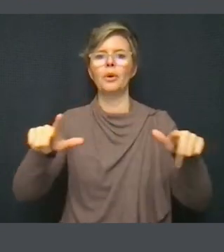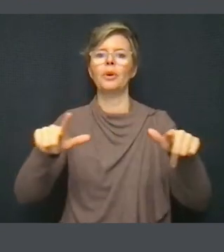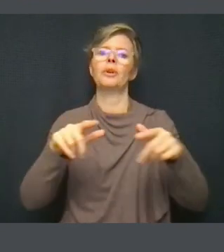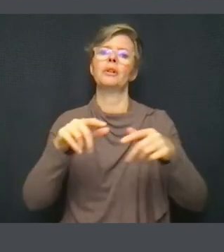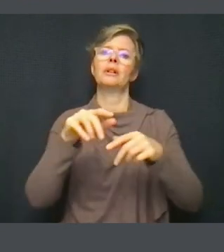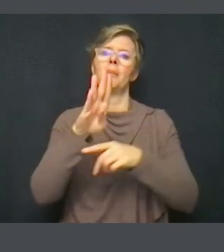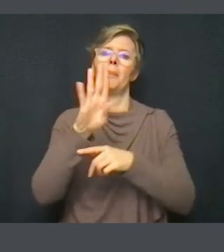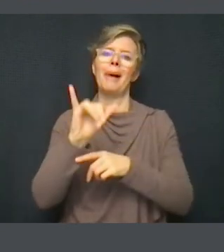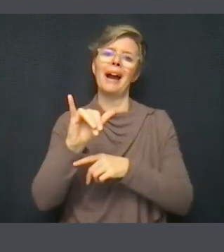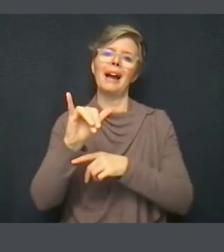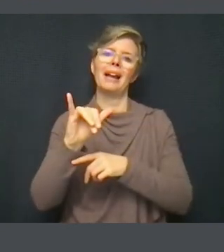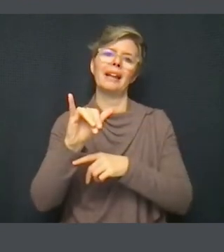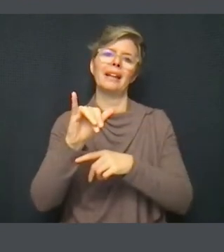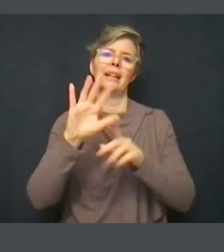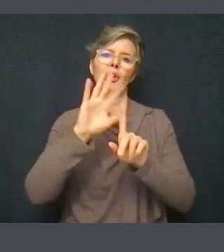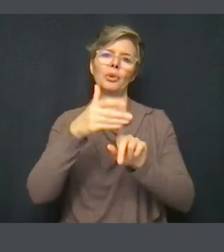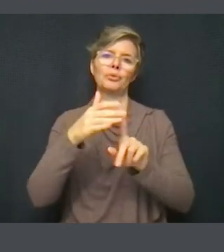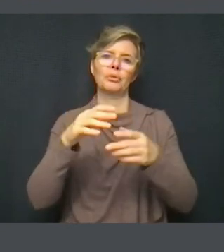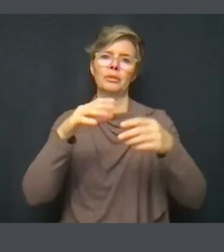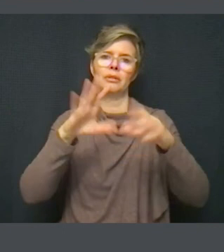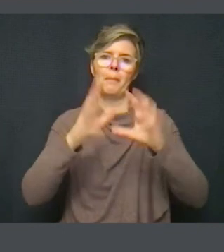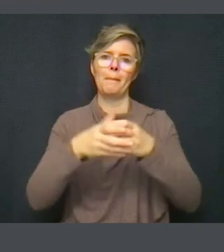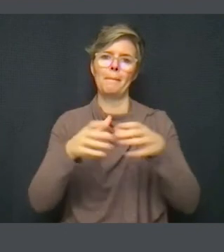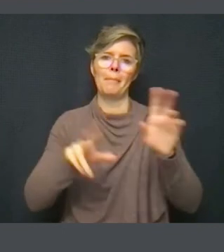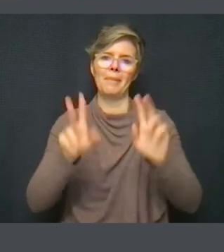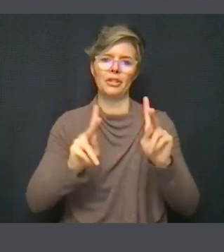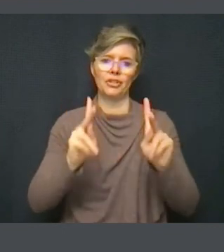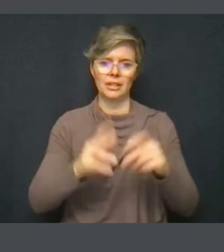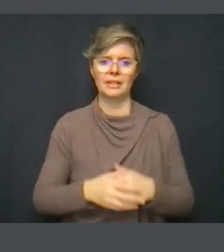need to have both of those pieces, not just the language piece.